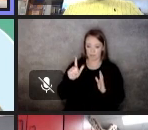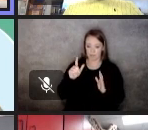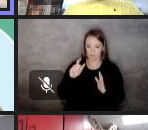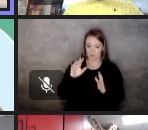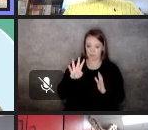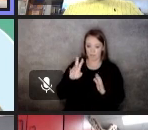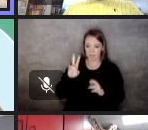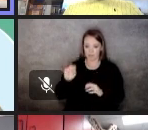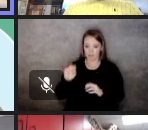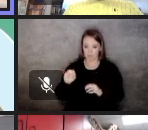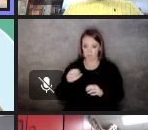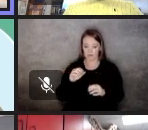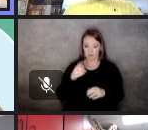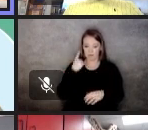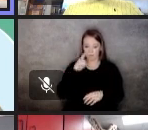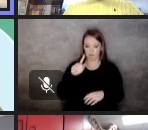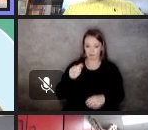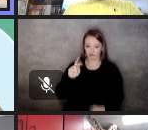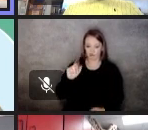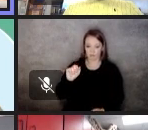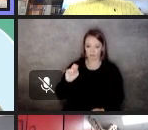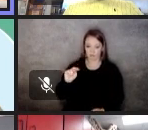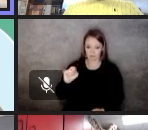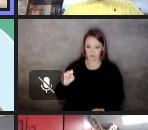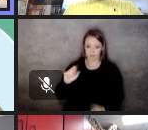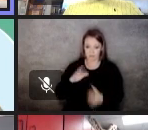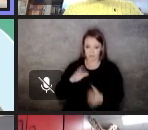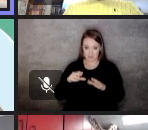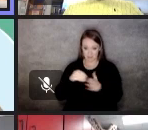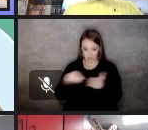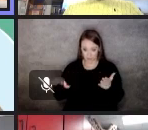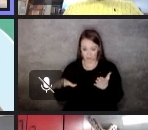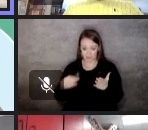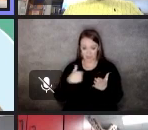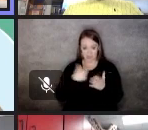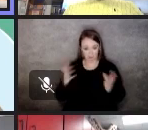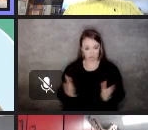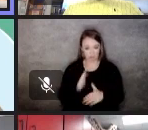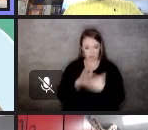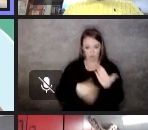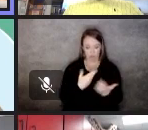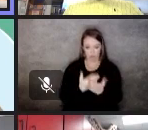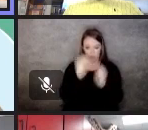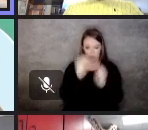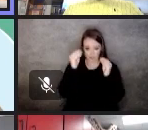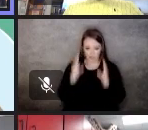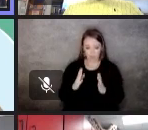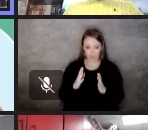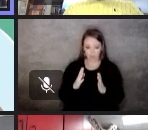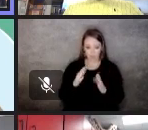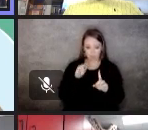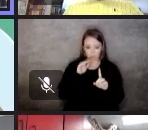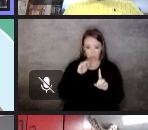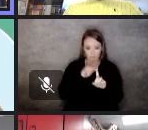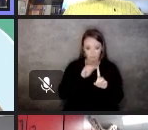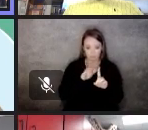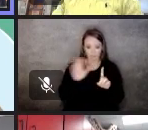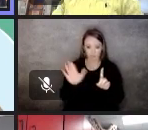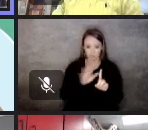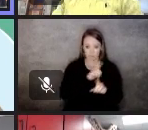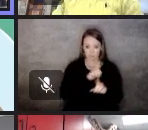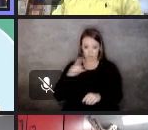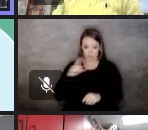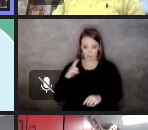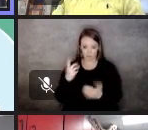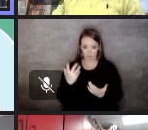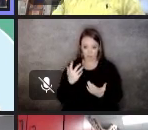I encourage each and every teacher to notify your legislator about that bill. It is a tragedy. It's going to be